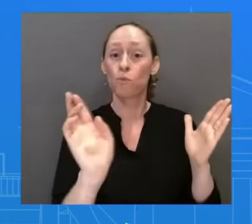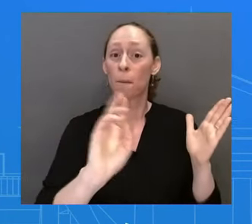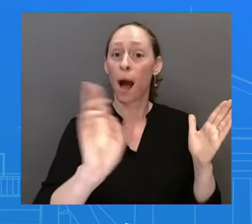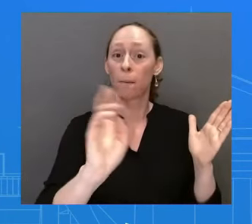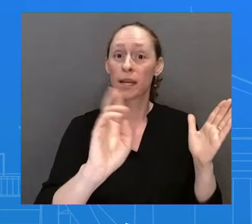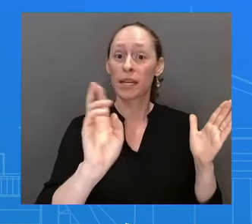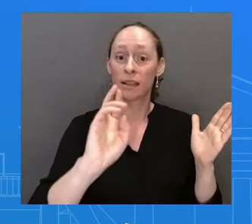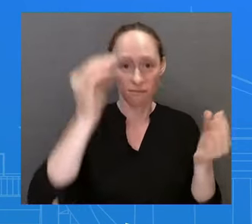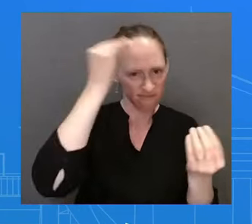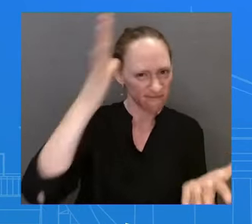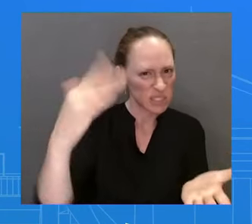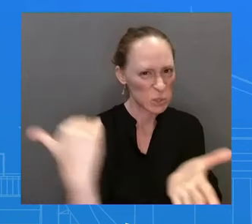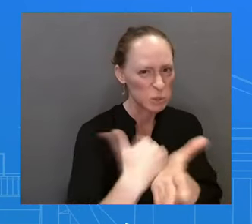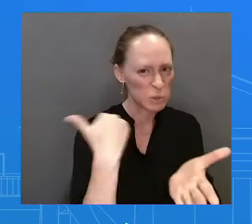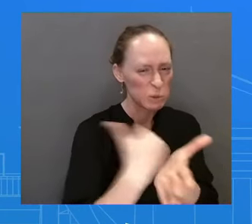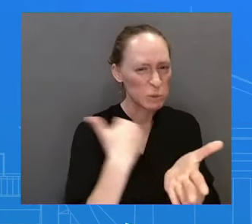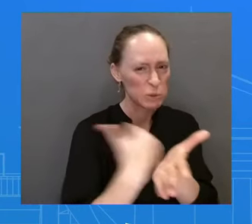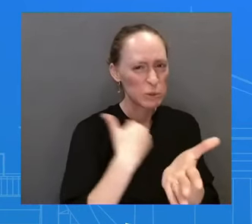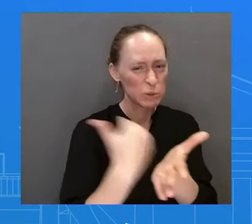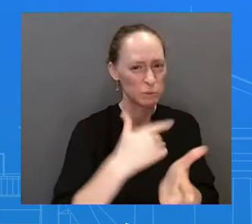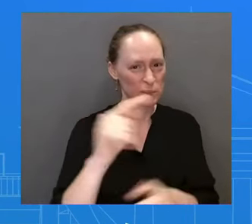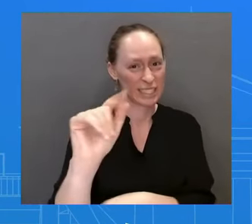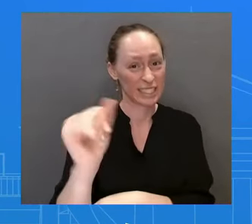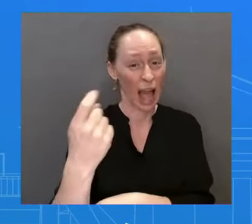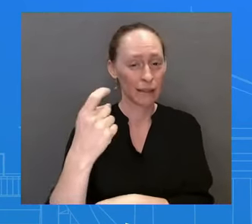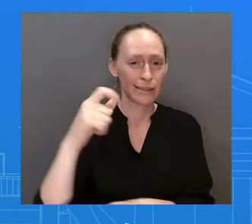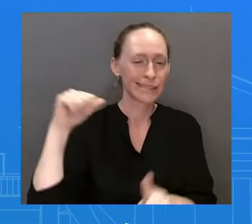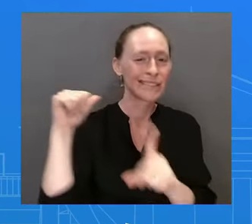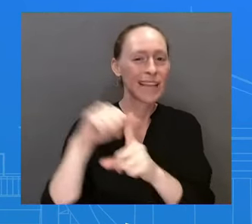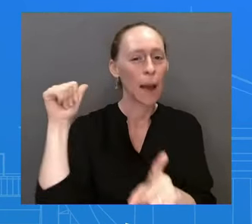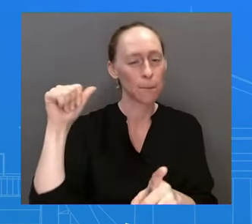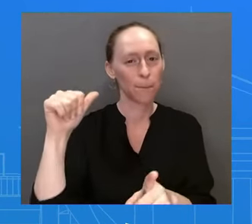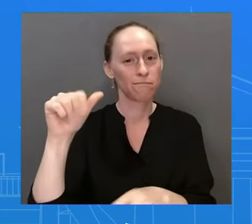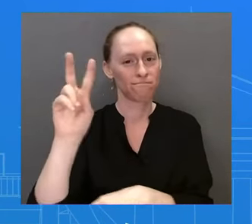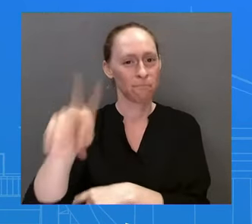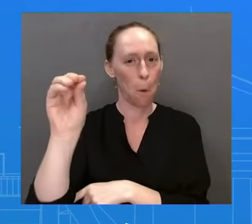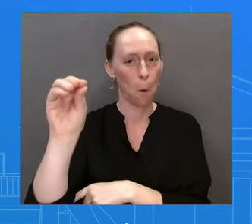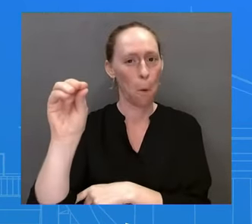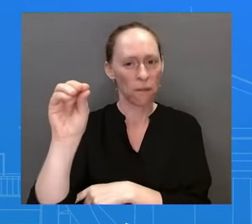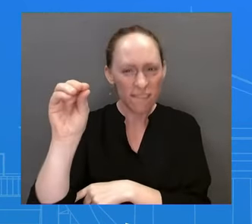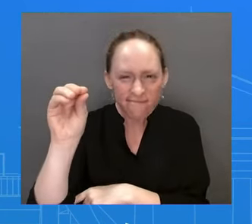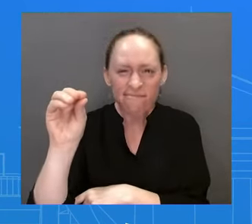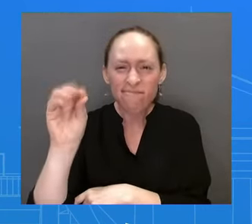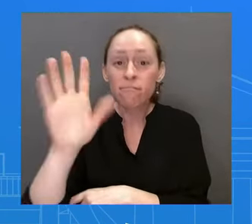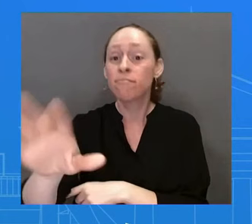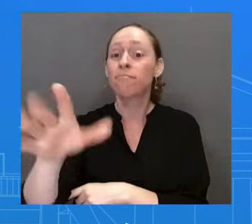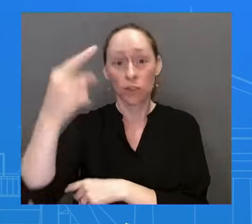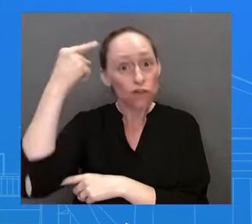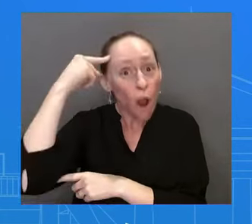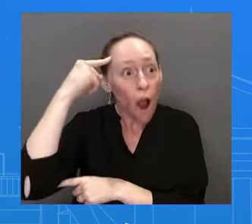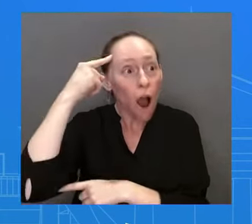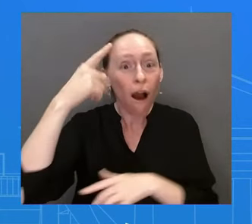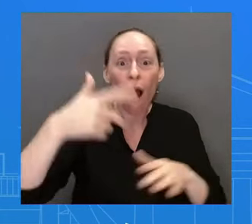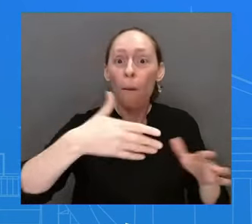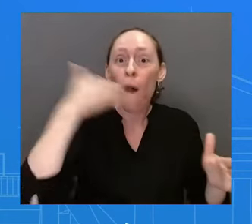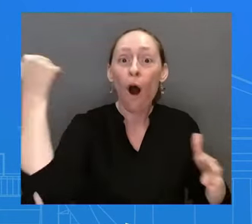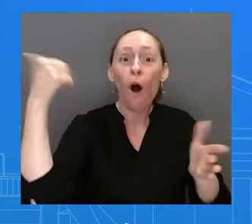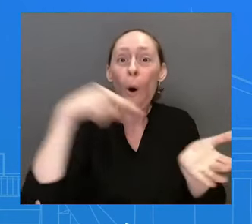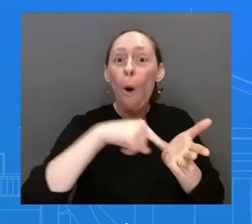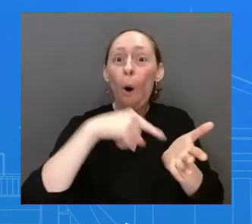deficit. It's giving handouts to rich special interests and corporations that make the debt even